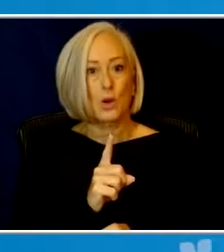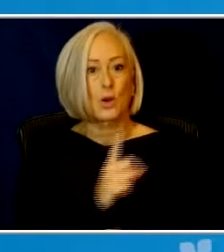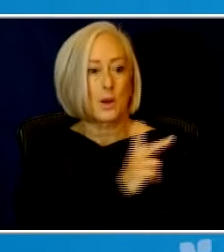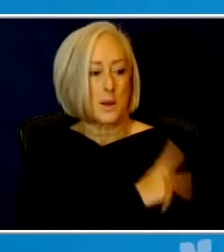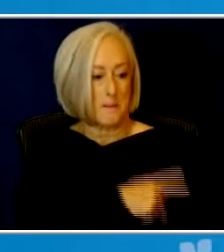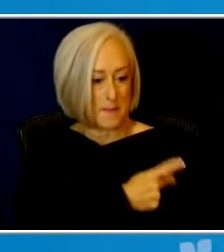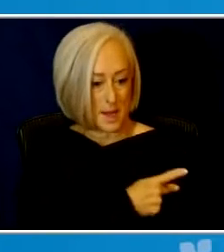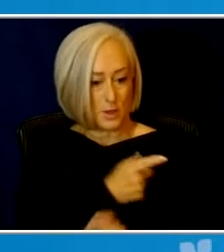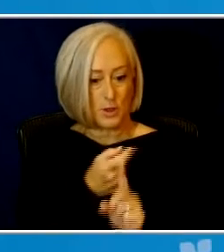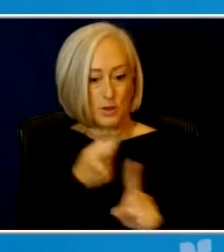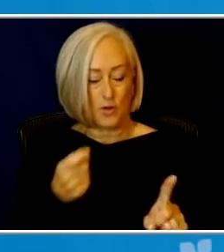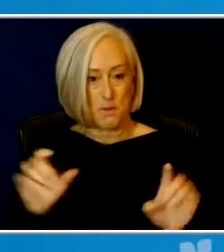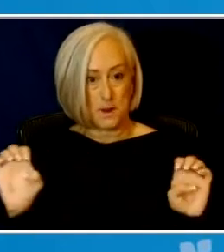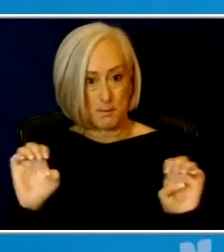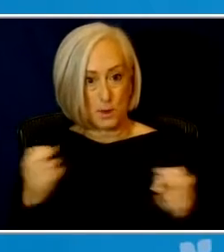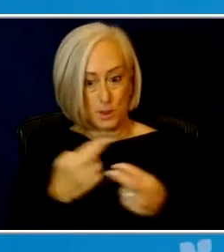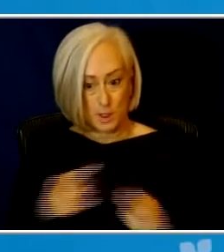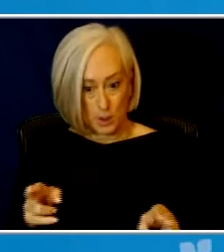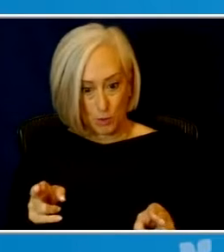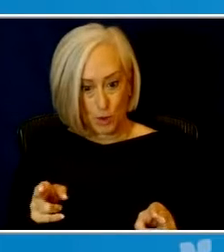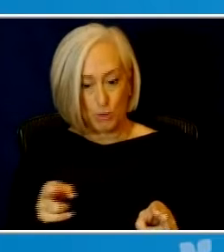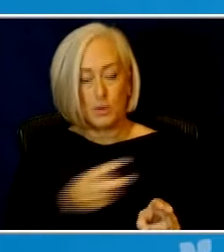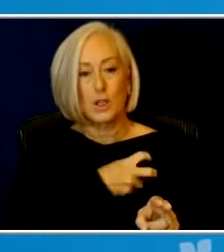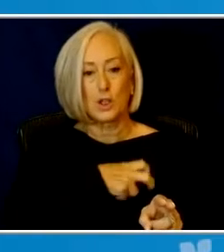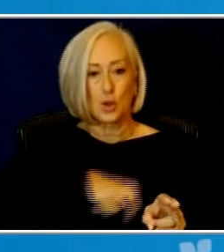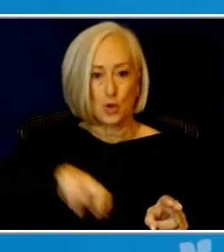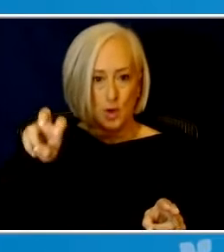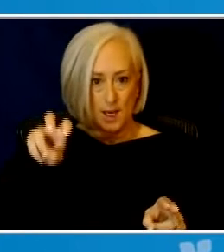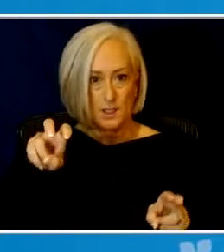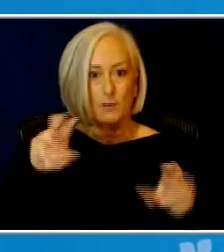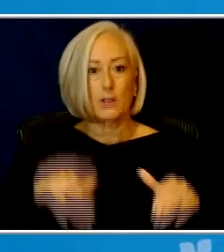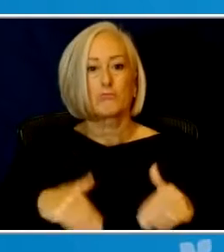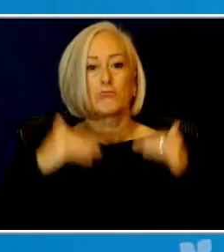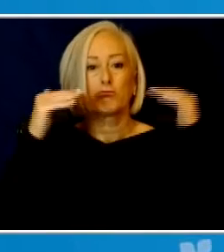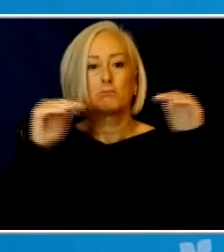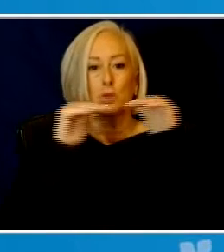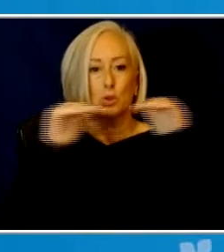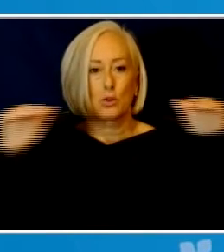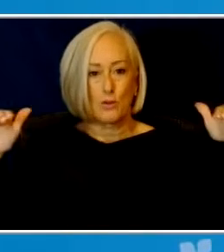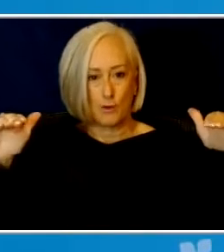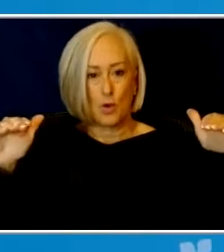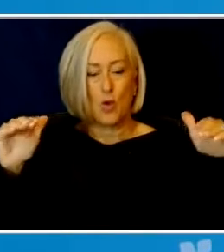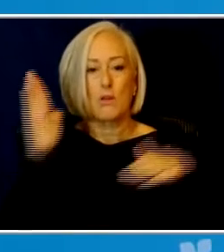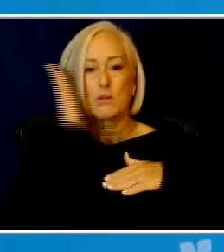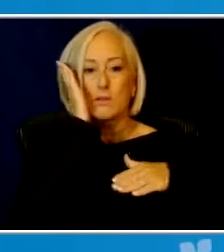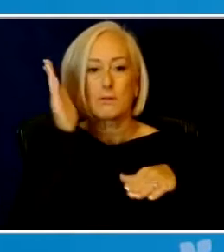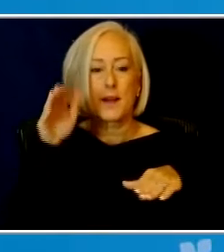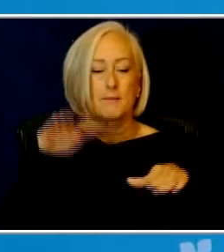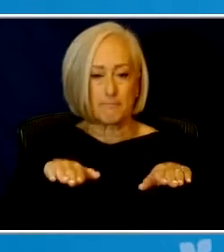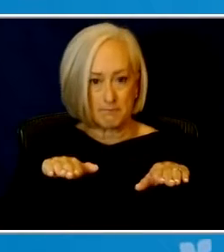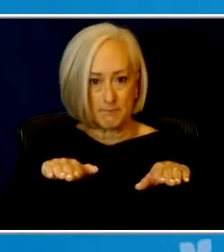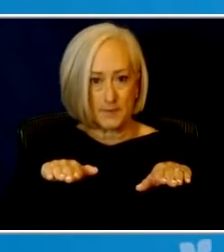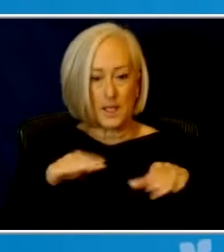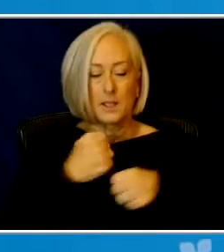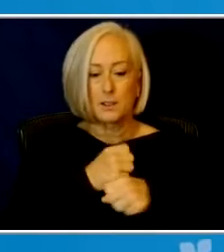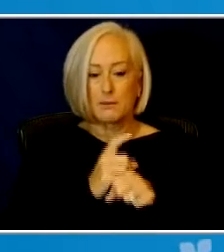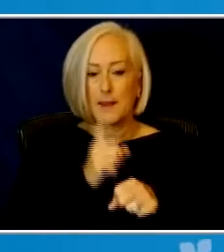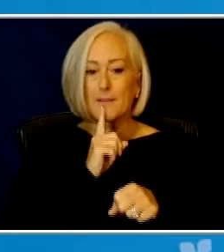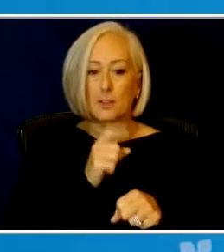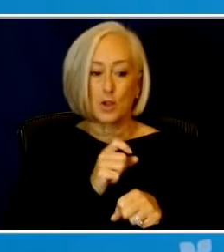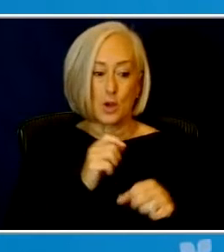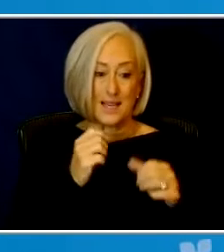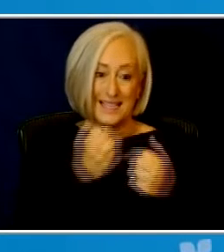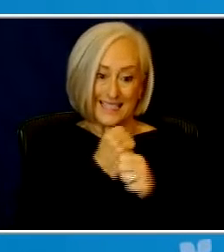up to the floors, and making sure that we have safe staffing ratios, for all of our patients on the